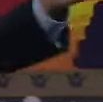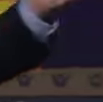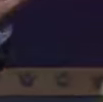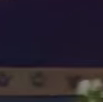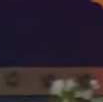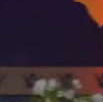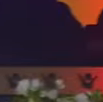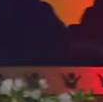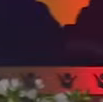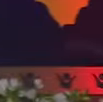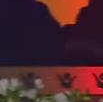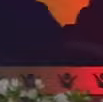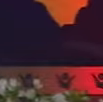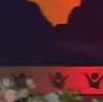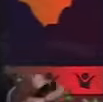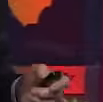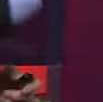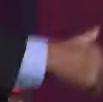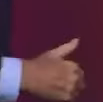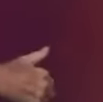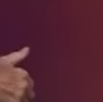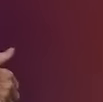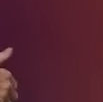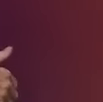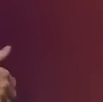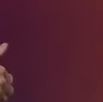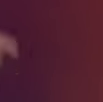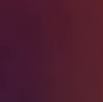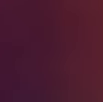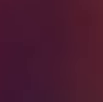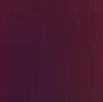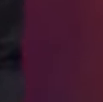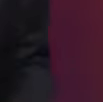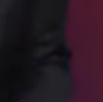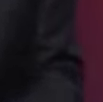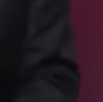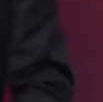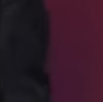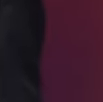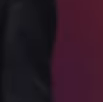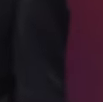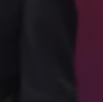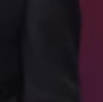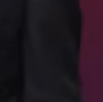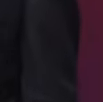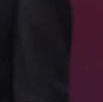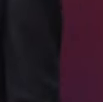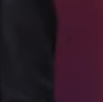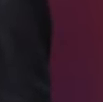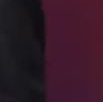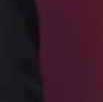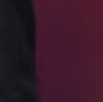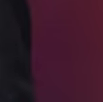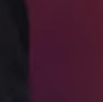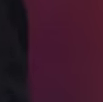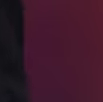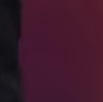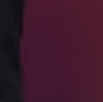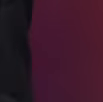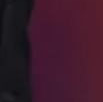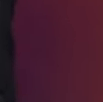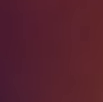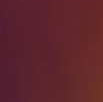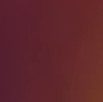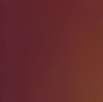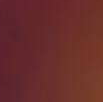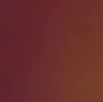in this community, to separate from the world. Did Jesus tell us to go out and live in the sticks and separate from the world